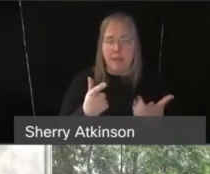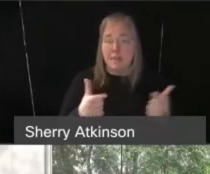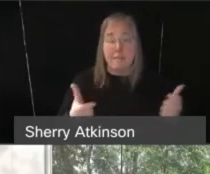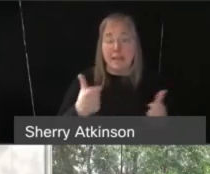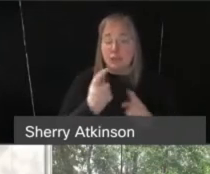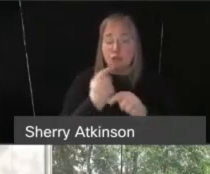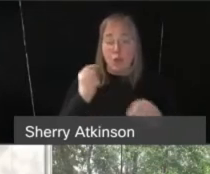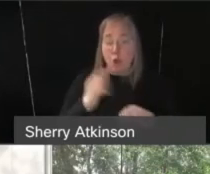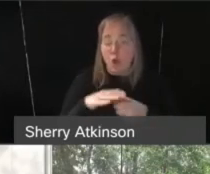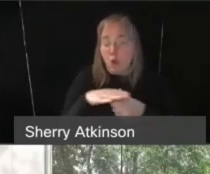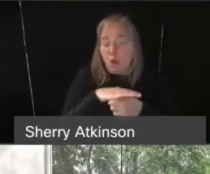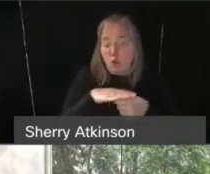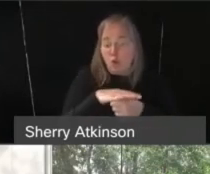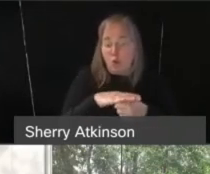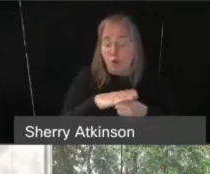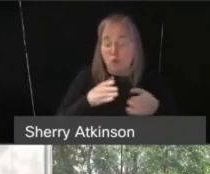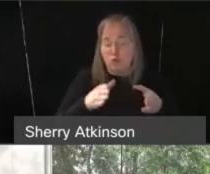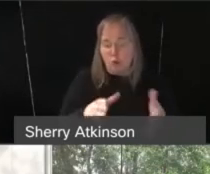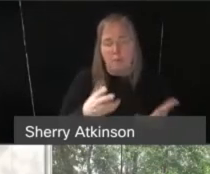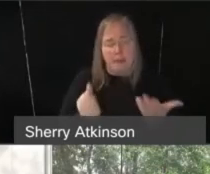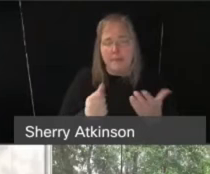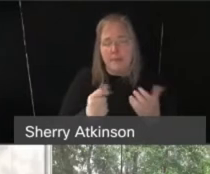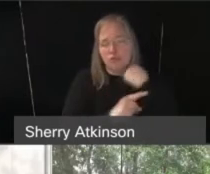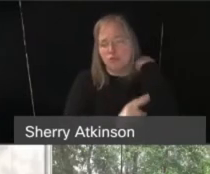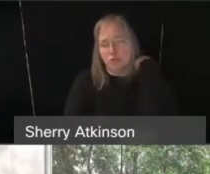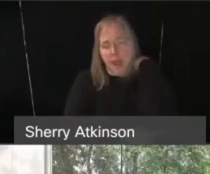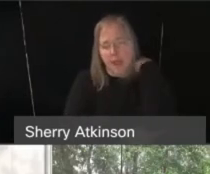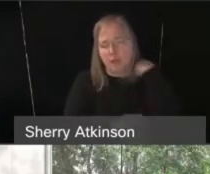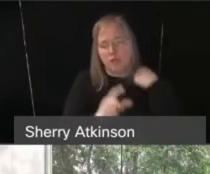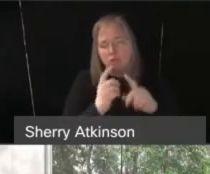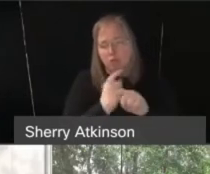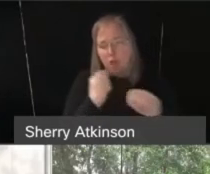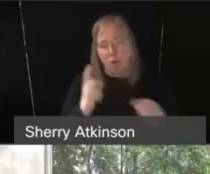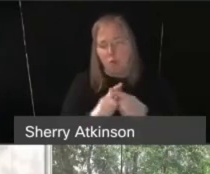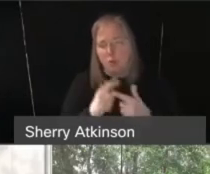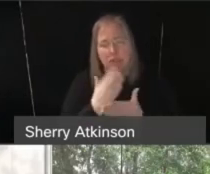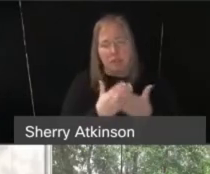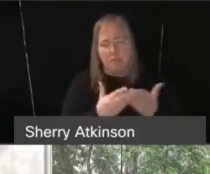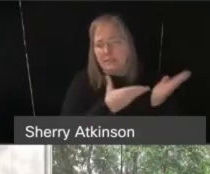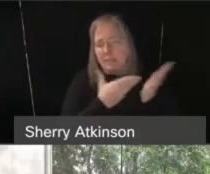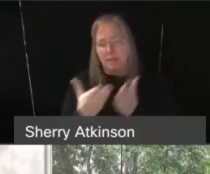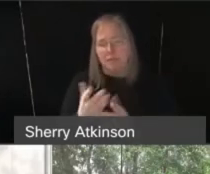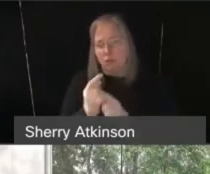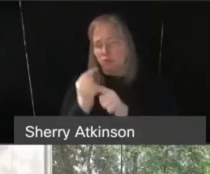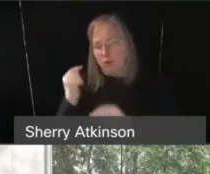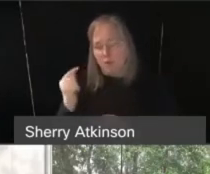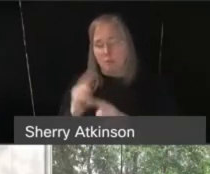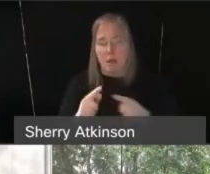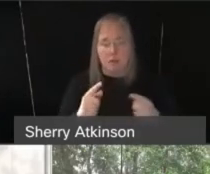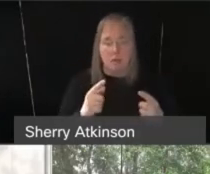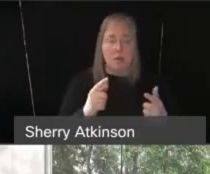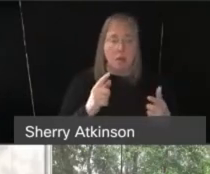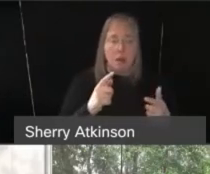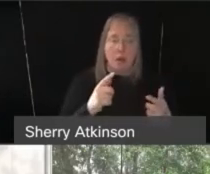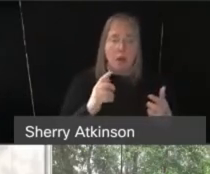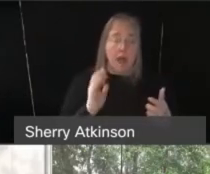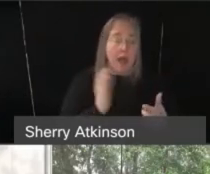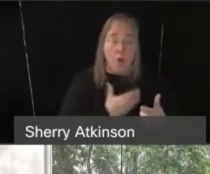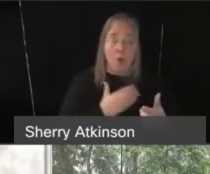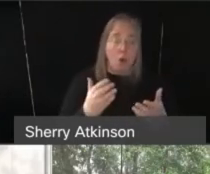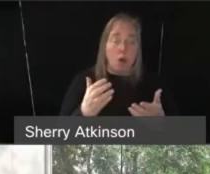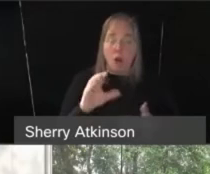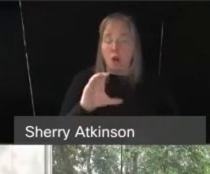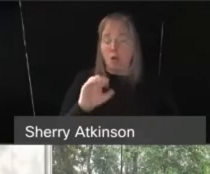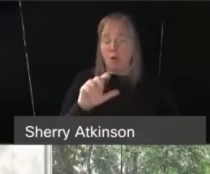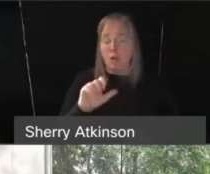go on it, or some other delivery trucks that might go on it. But when you look at any of our collector roads or primary roads, they